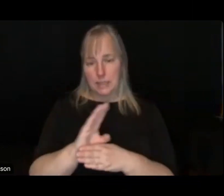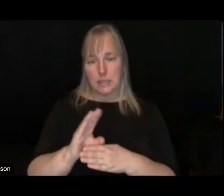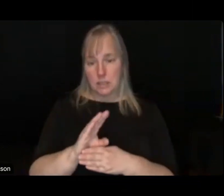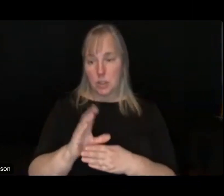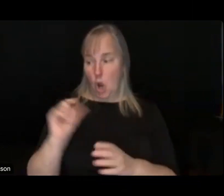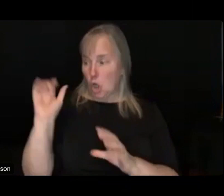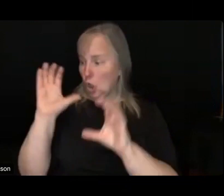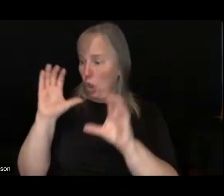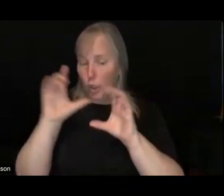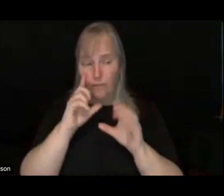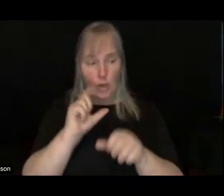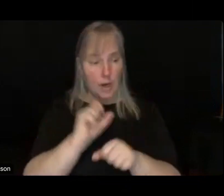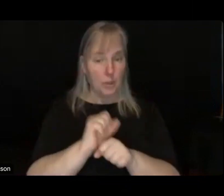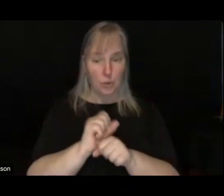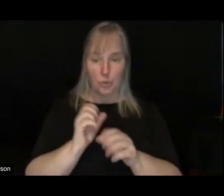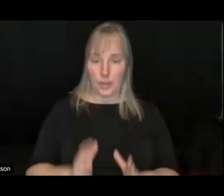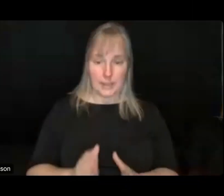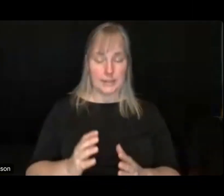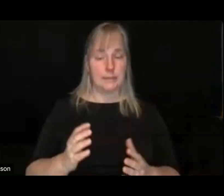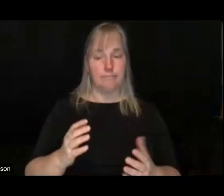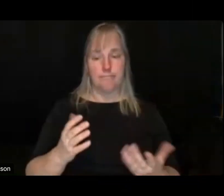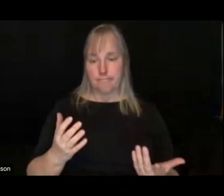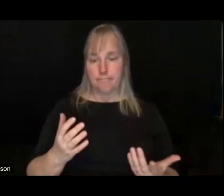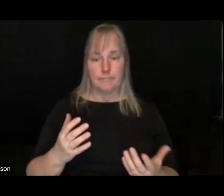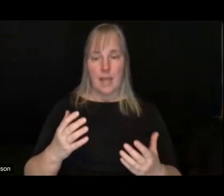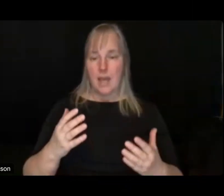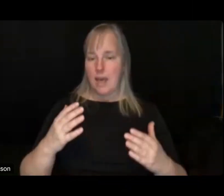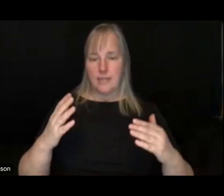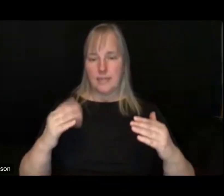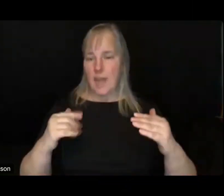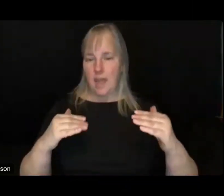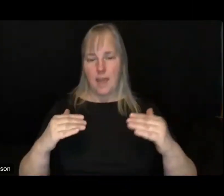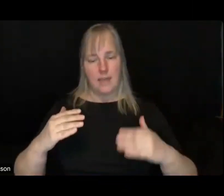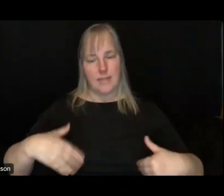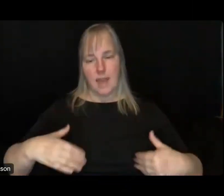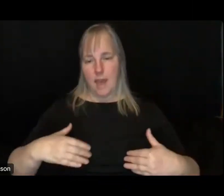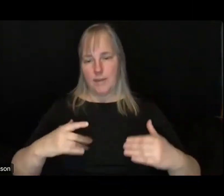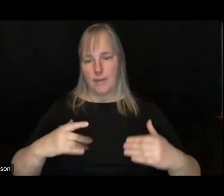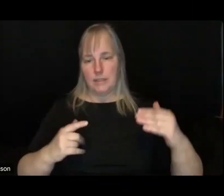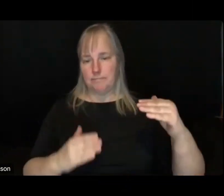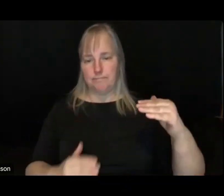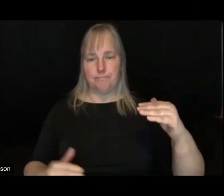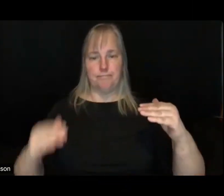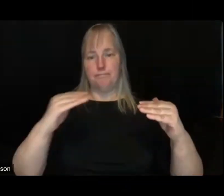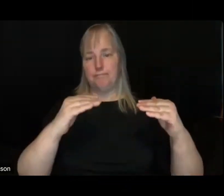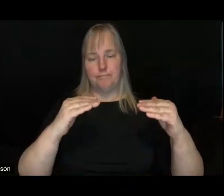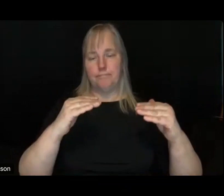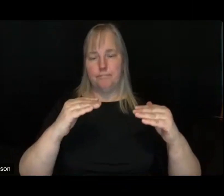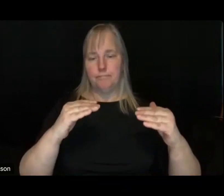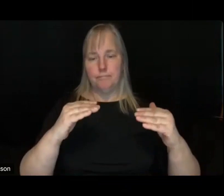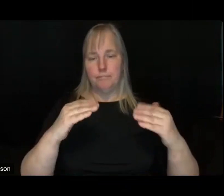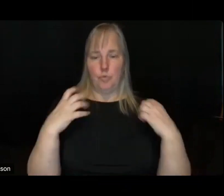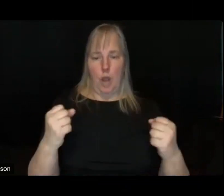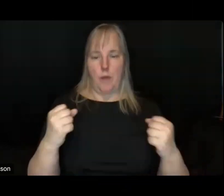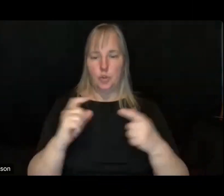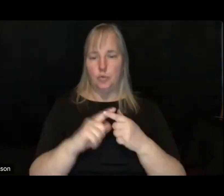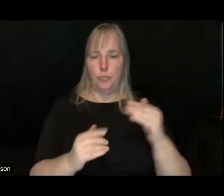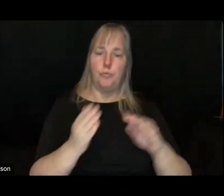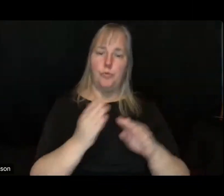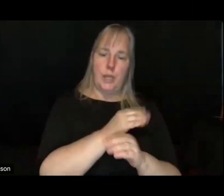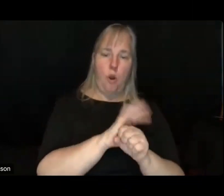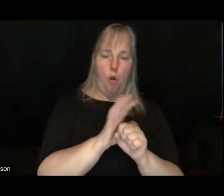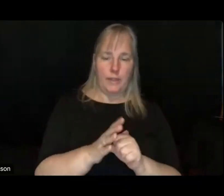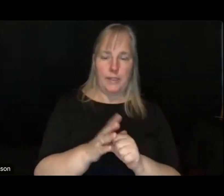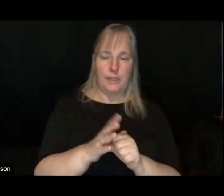employees. They haven't bounced back to where they were pre-COVID. They still have vacancies, and they're often